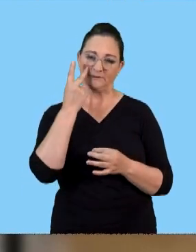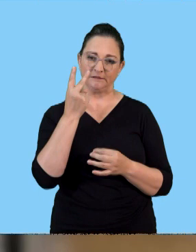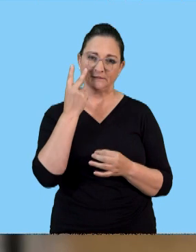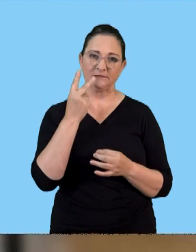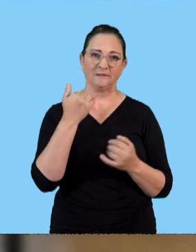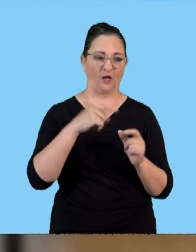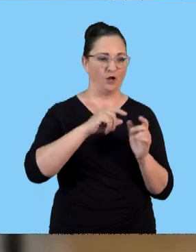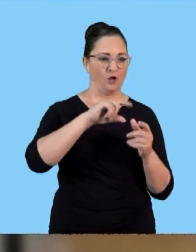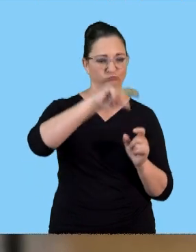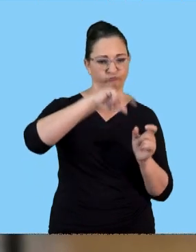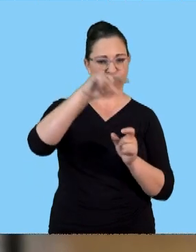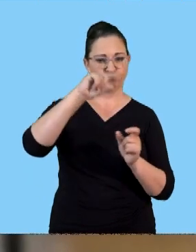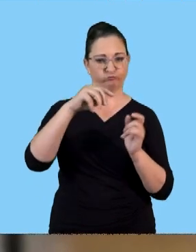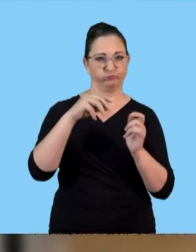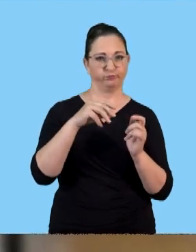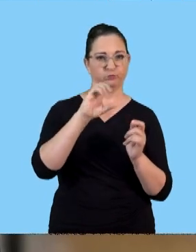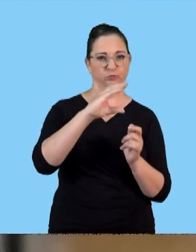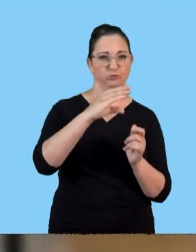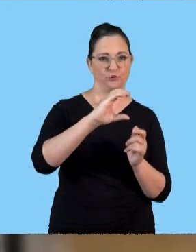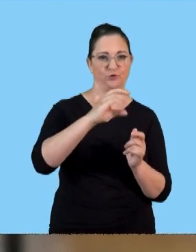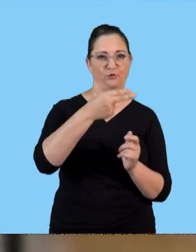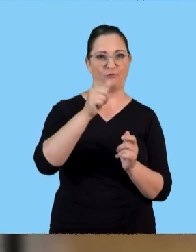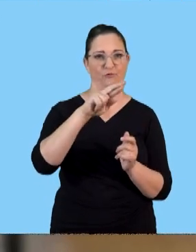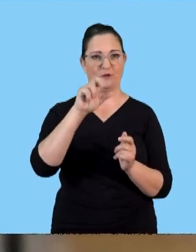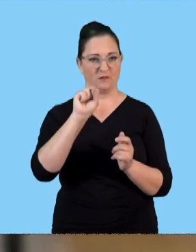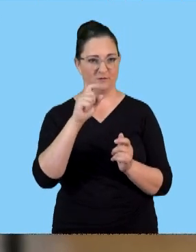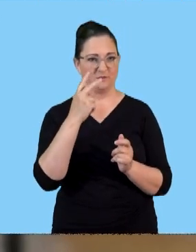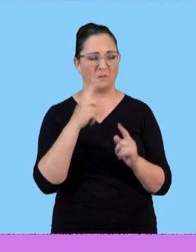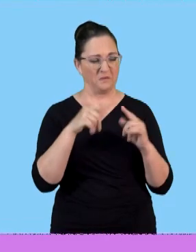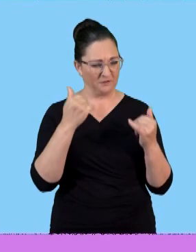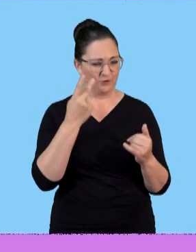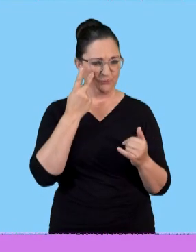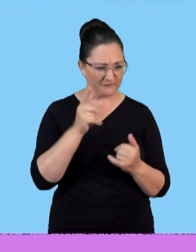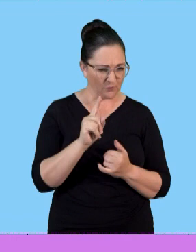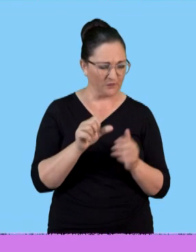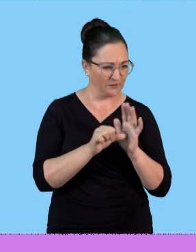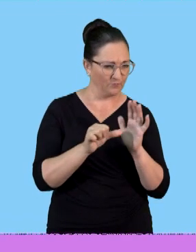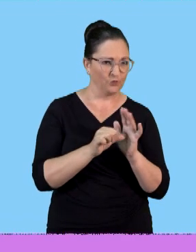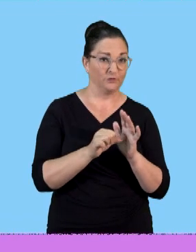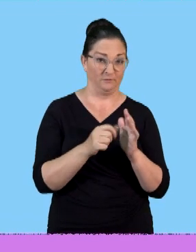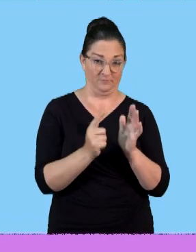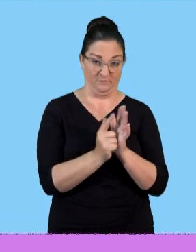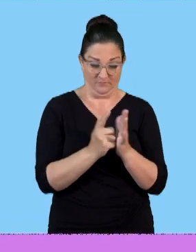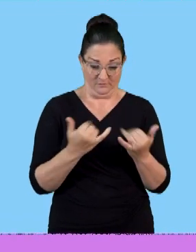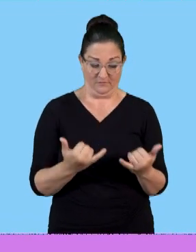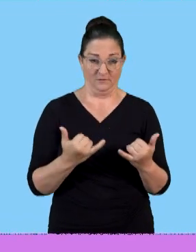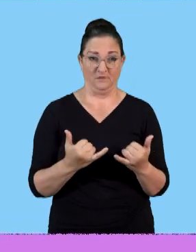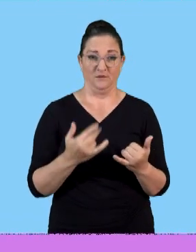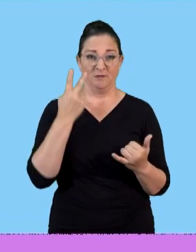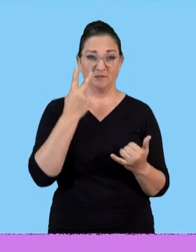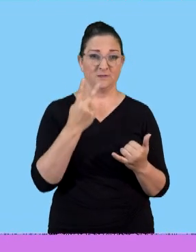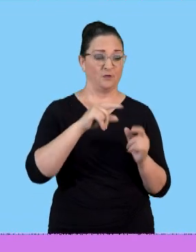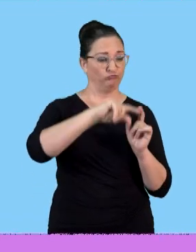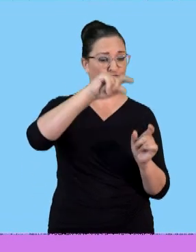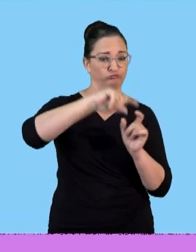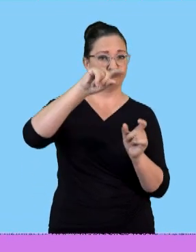strip charts as well as elevation maps. We established that the important things to take with you from today's lesson is that a